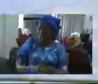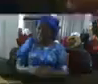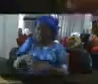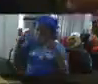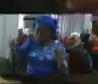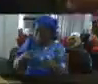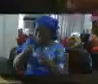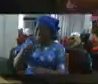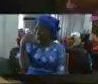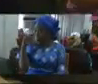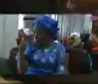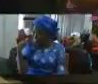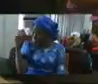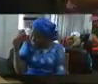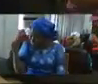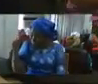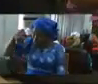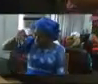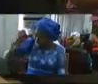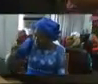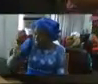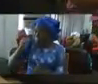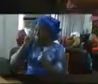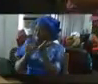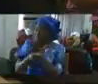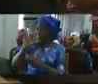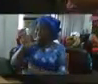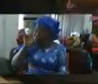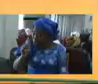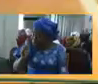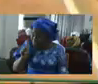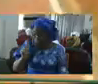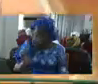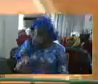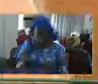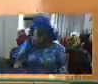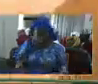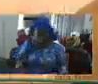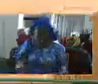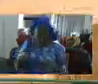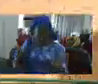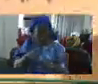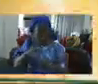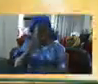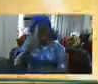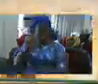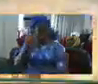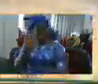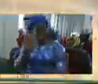10 p.m. December 31. That's crossing over to 2020.